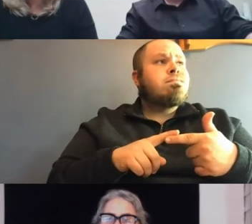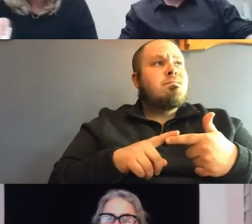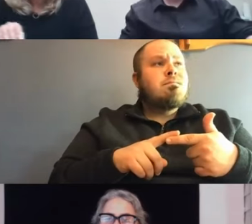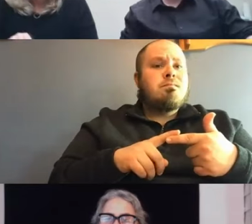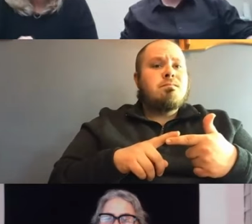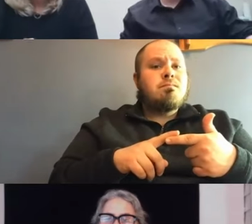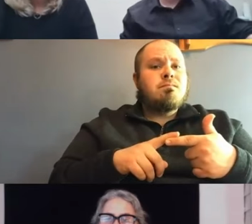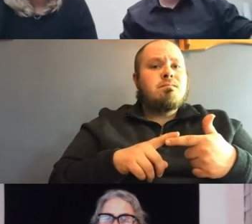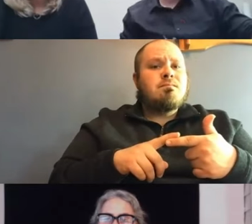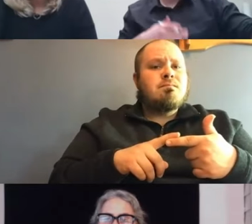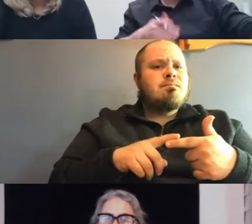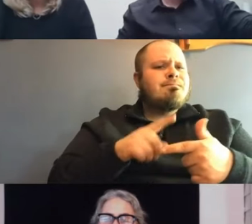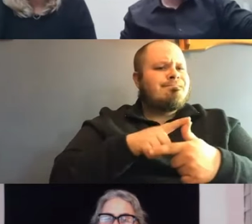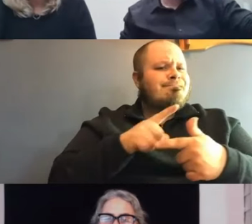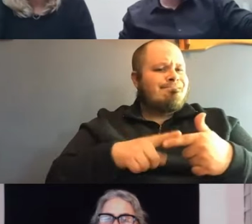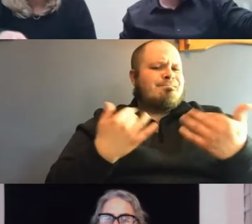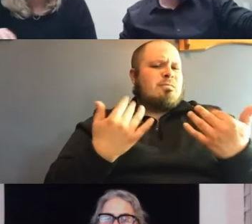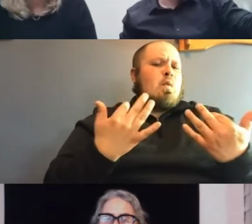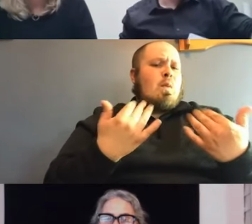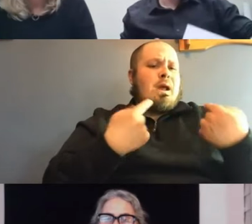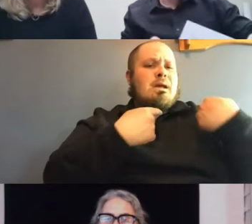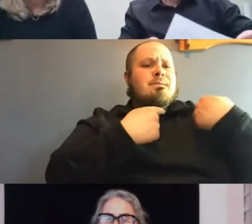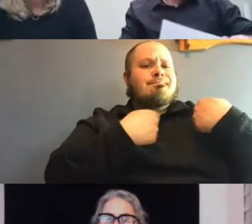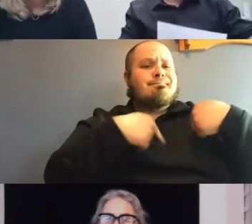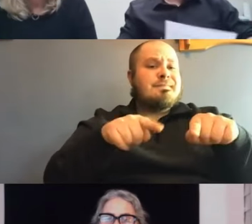So those would have to wait until completing.